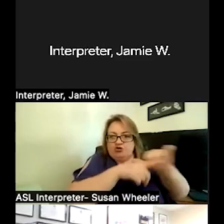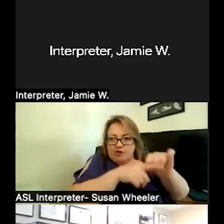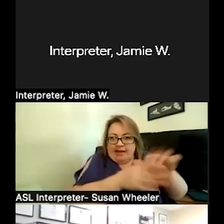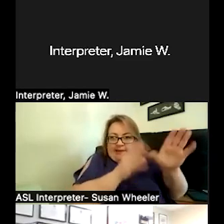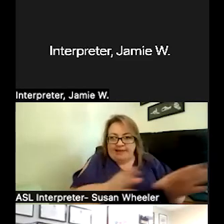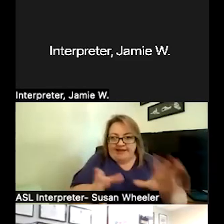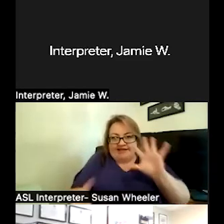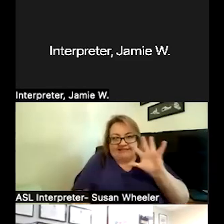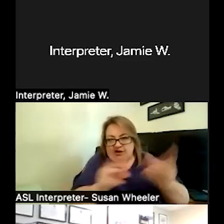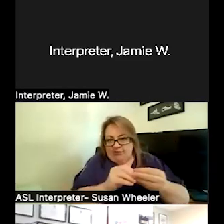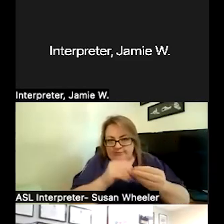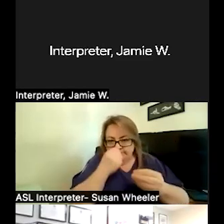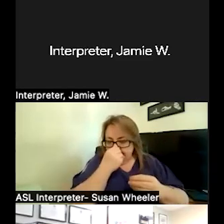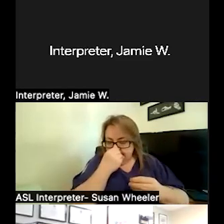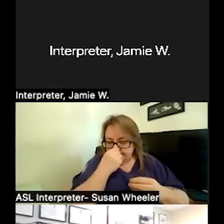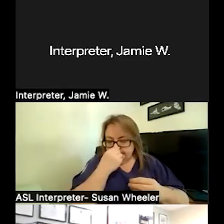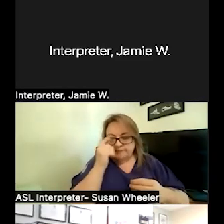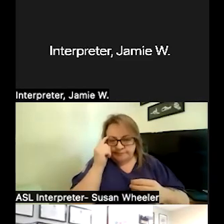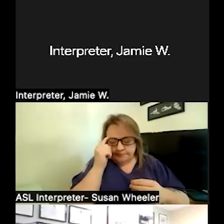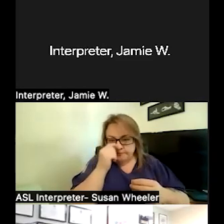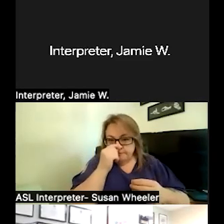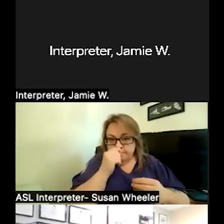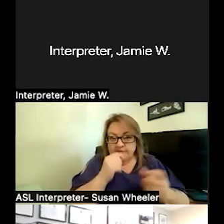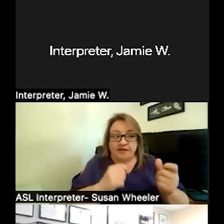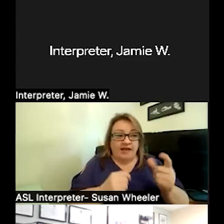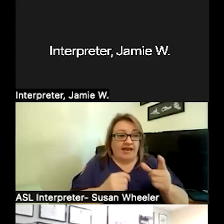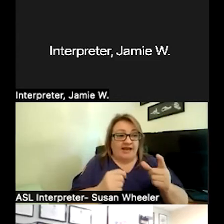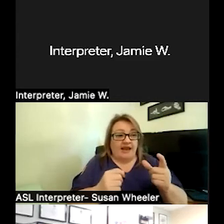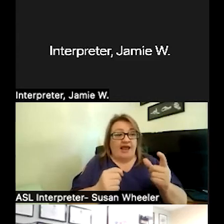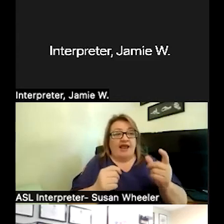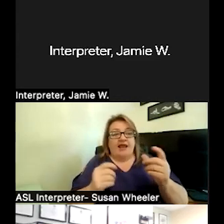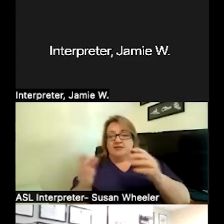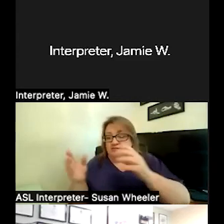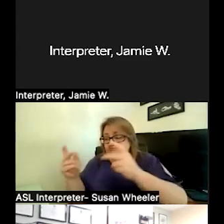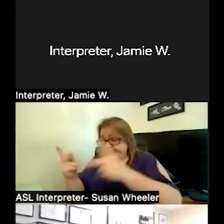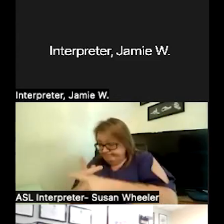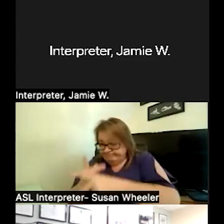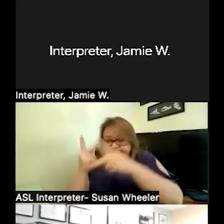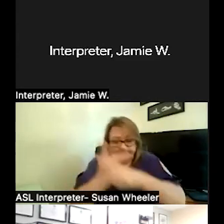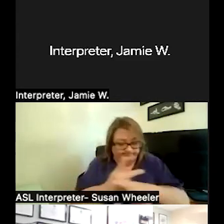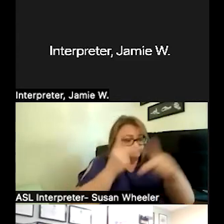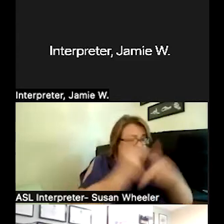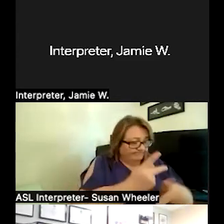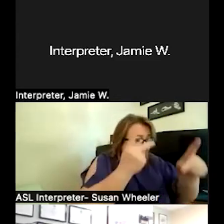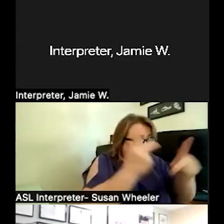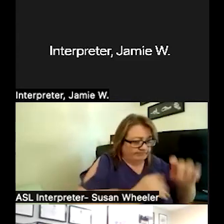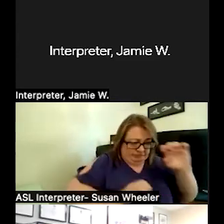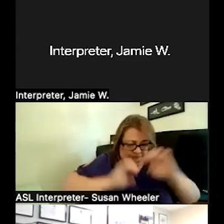etc. And in a cascading fashion, we evaluate.